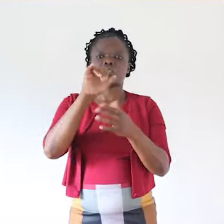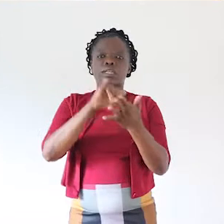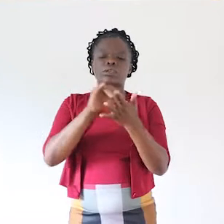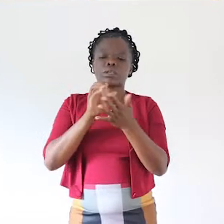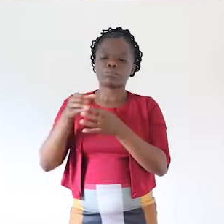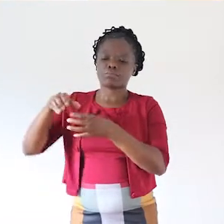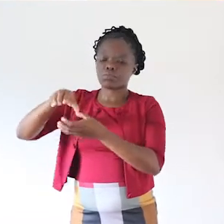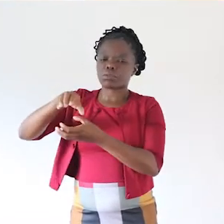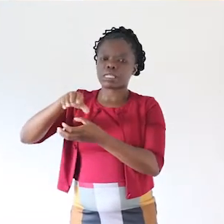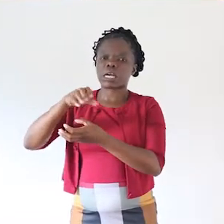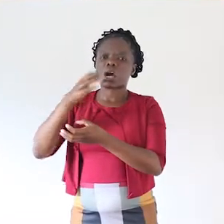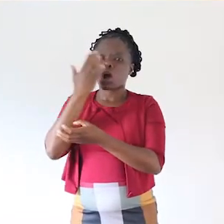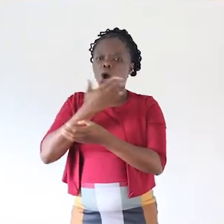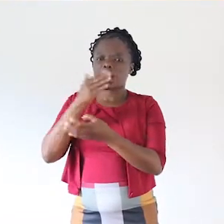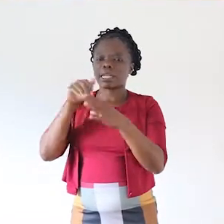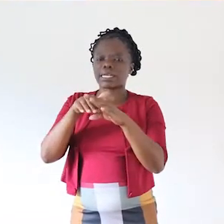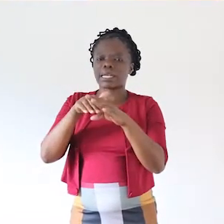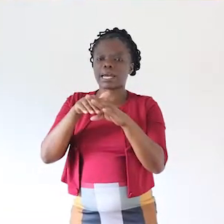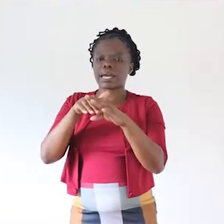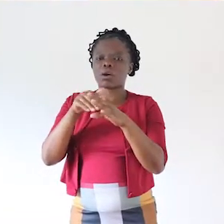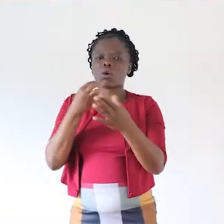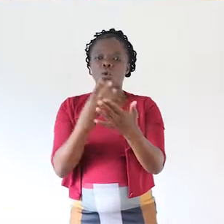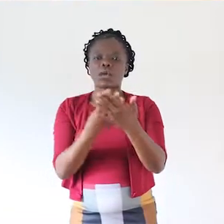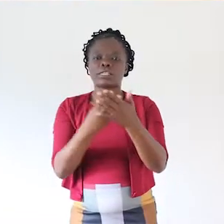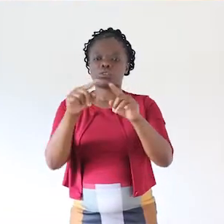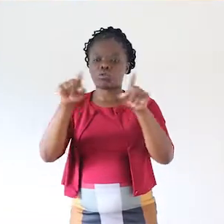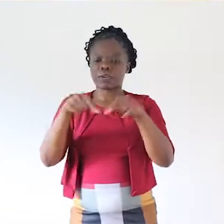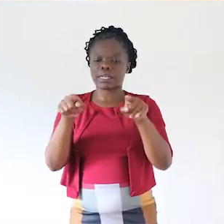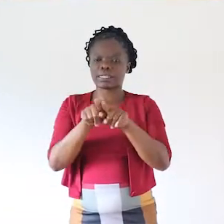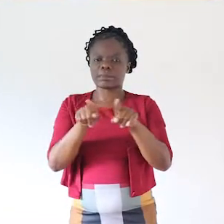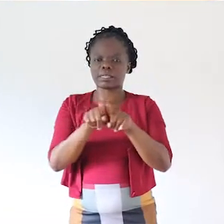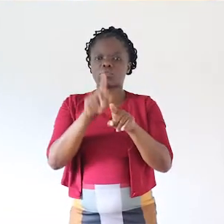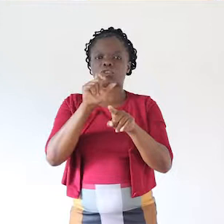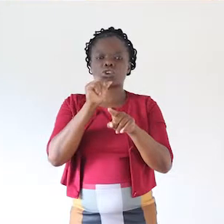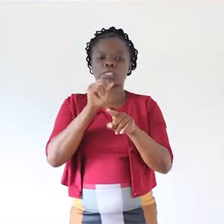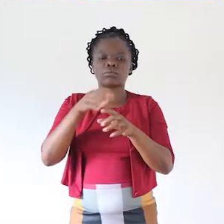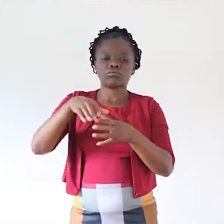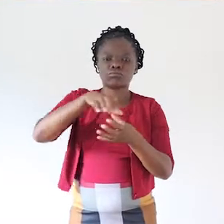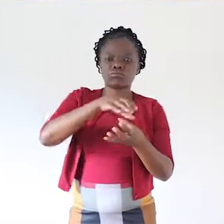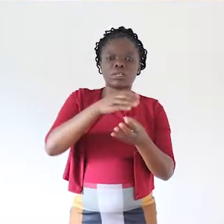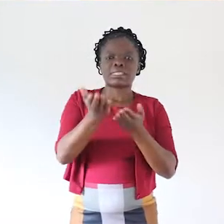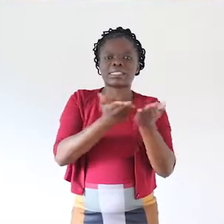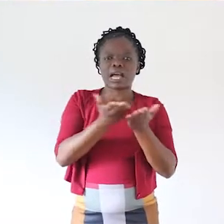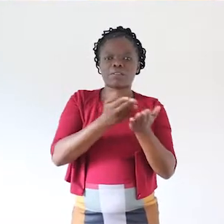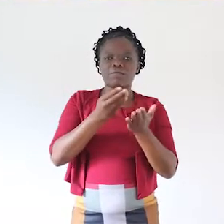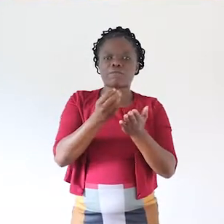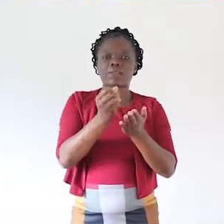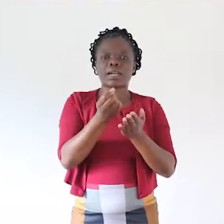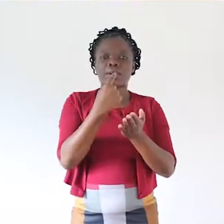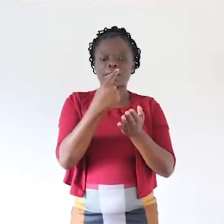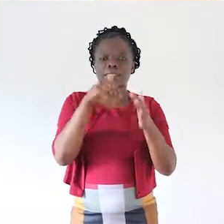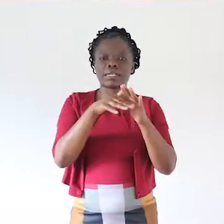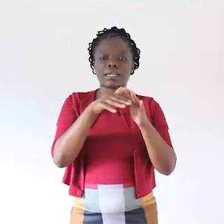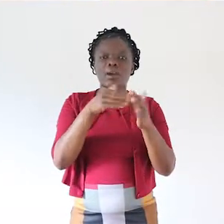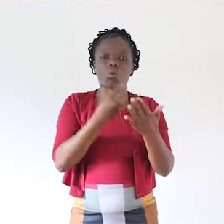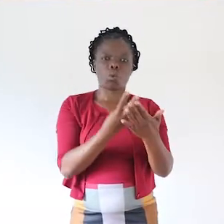put oil inside a wet sufuria, and you don't serve groundnuts on a wet plate. You ensure that your plate is